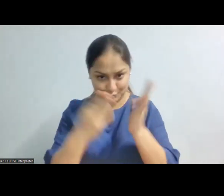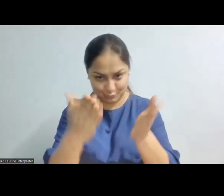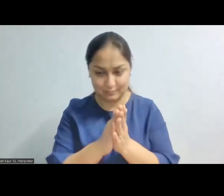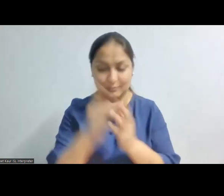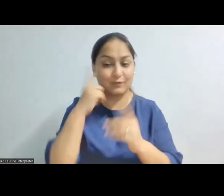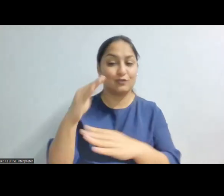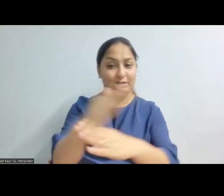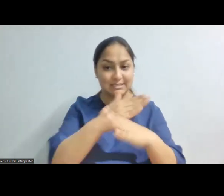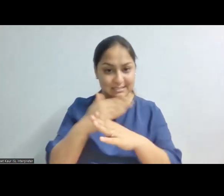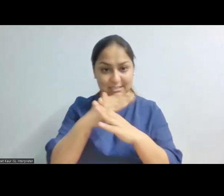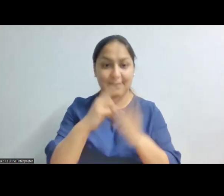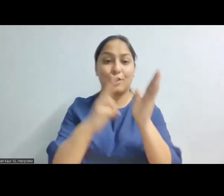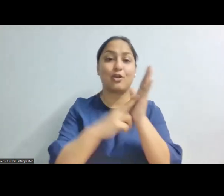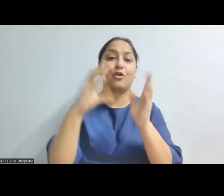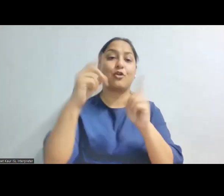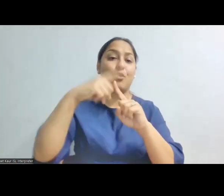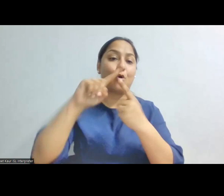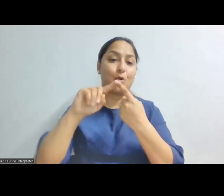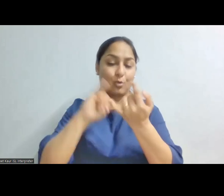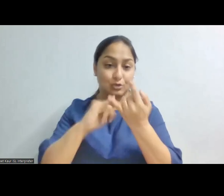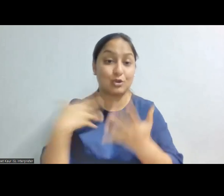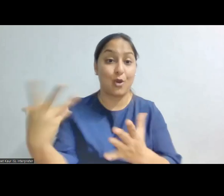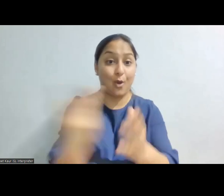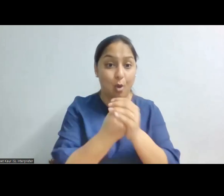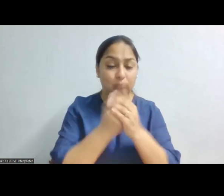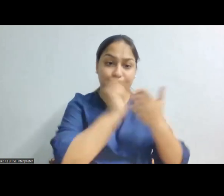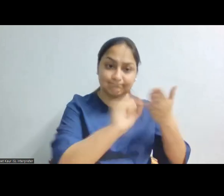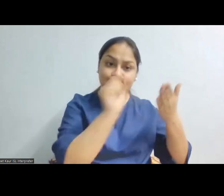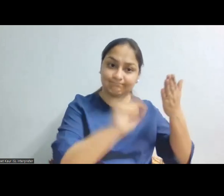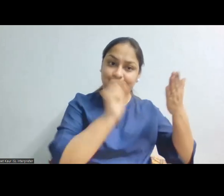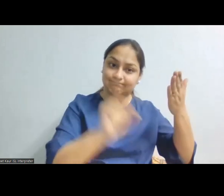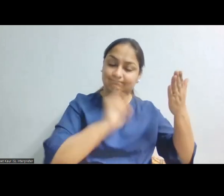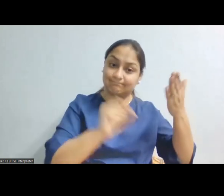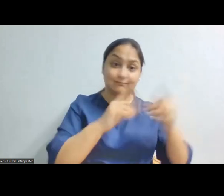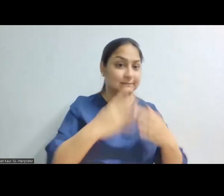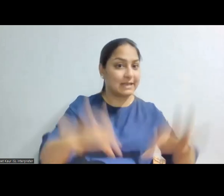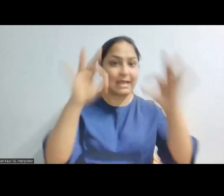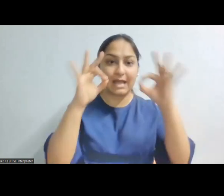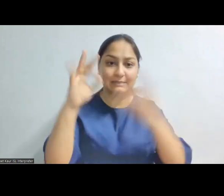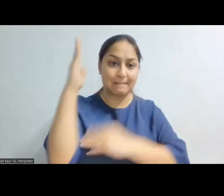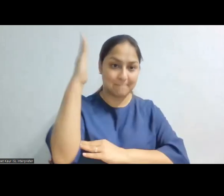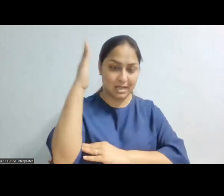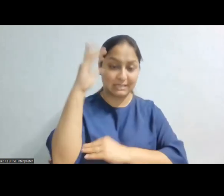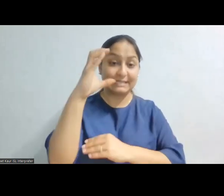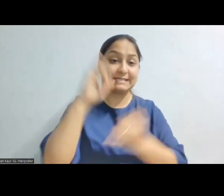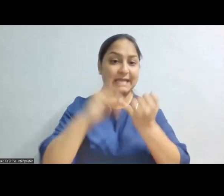the notes that all of us note takers took during the excellent presentations from our CSO